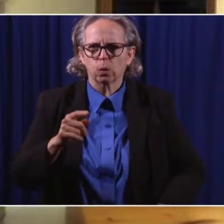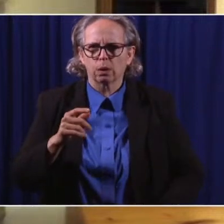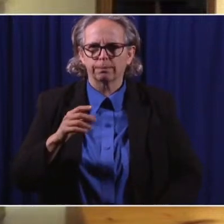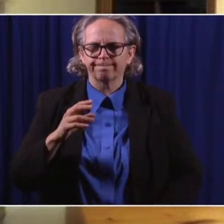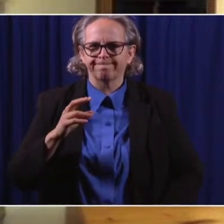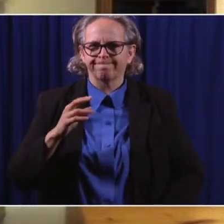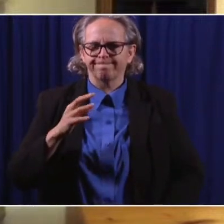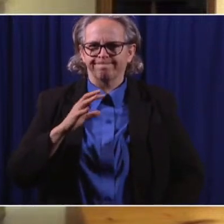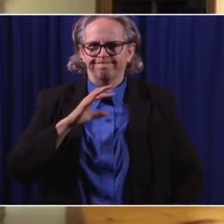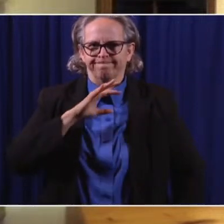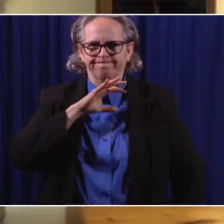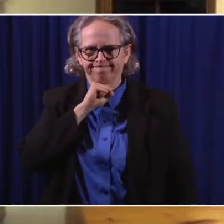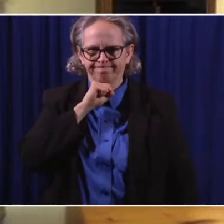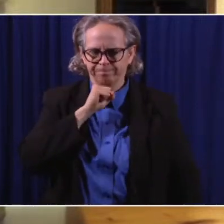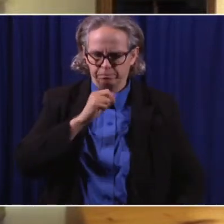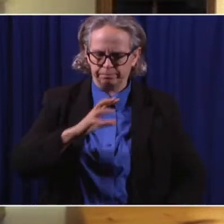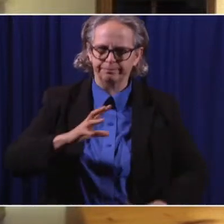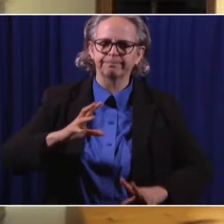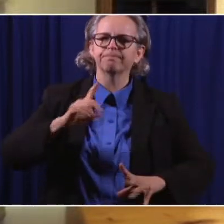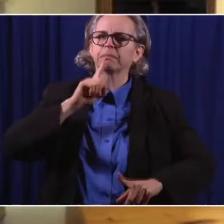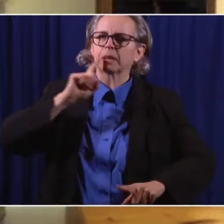We all must be engaged.